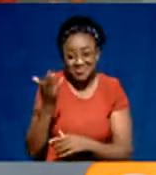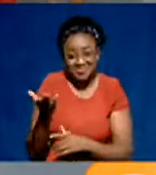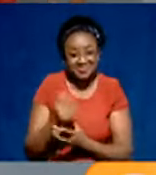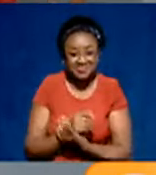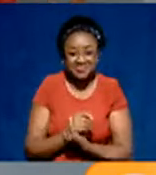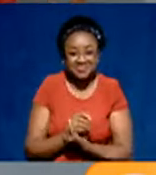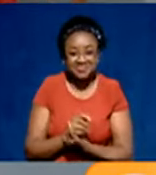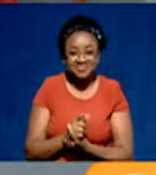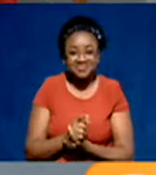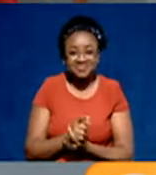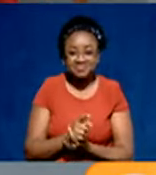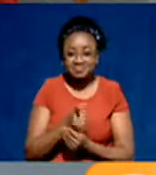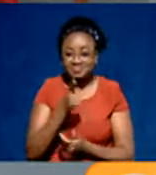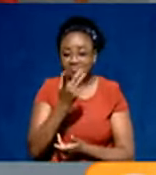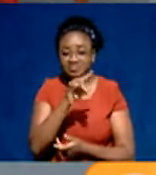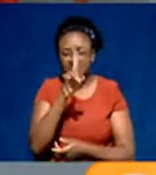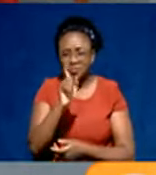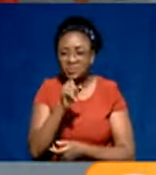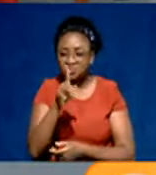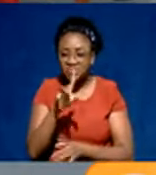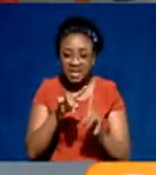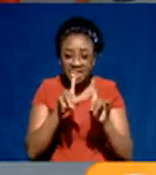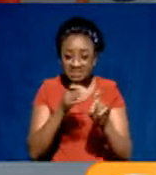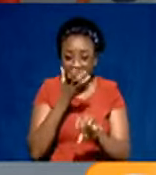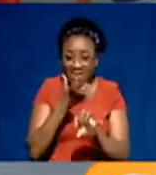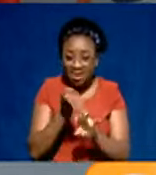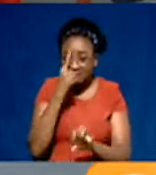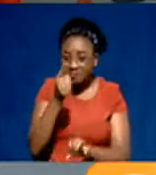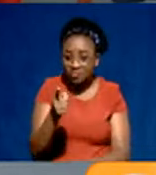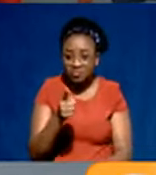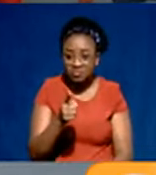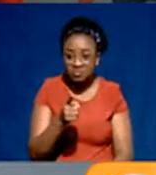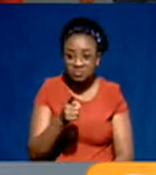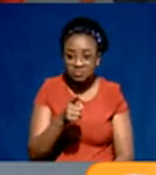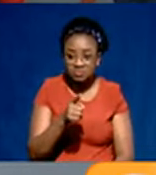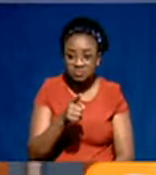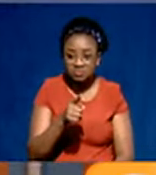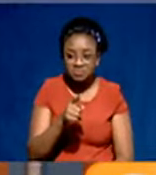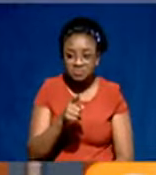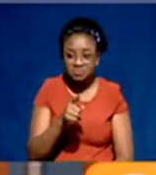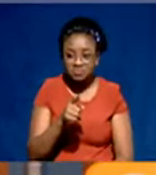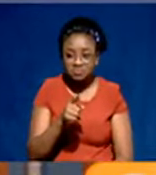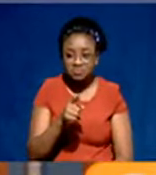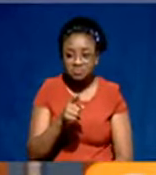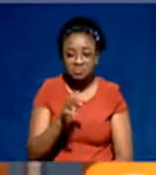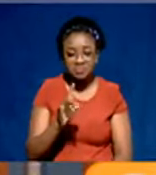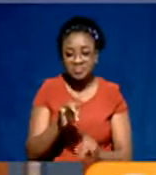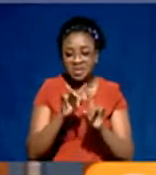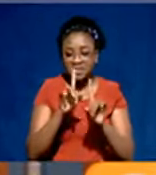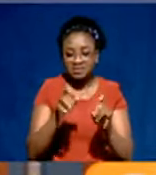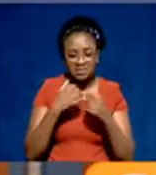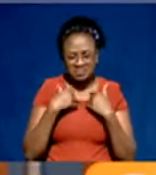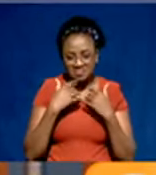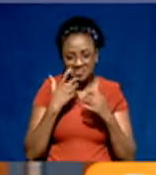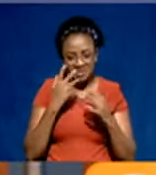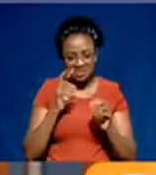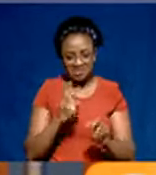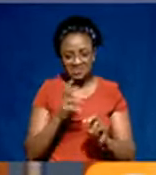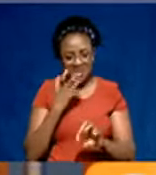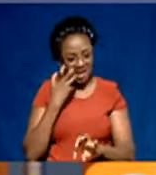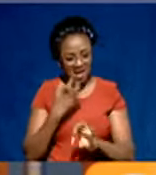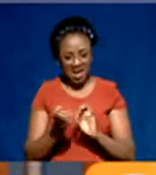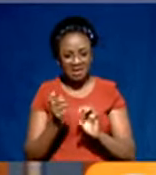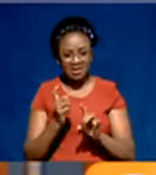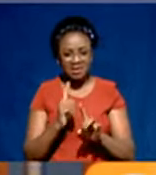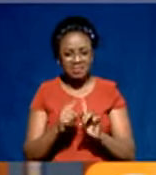Was it tough for you, Dickens? Were the exams difficult? The exam was not familiar to me, but I really found it